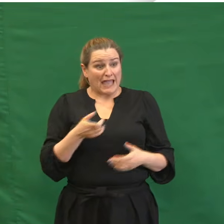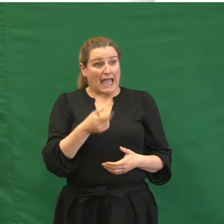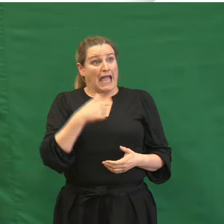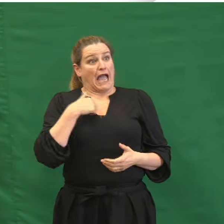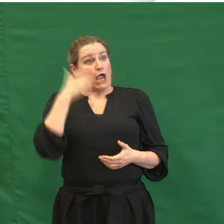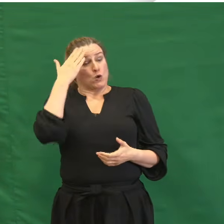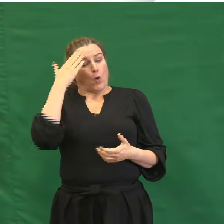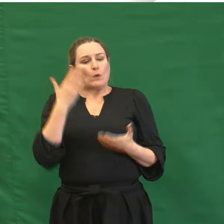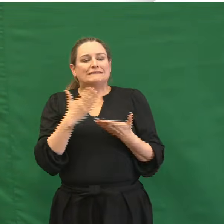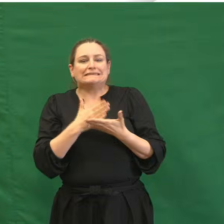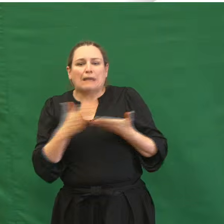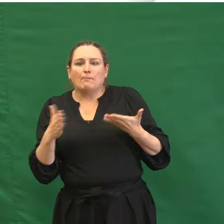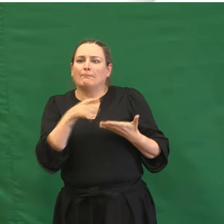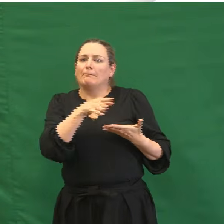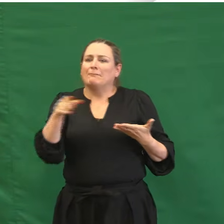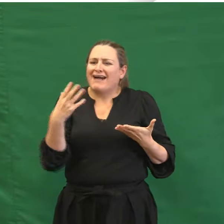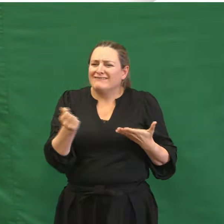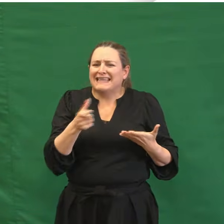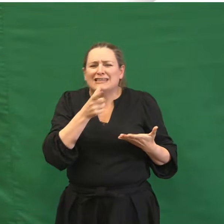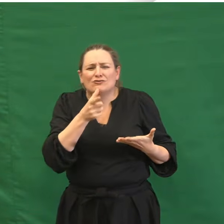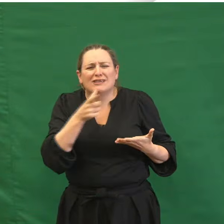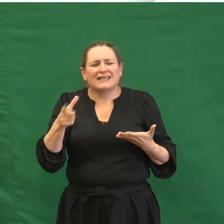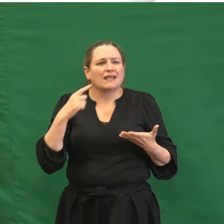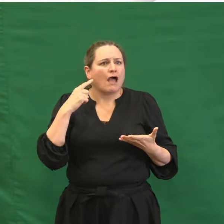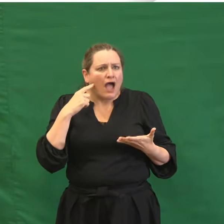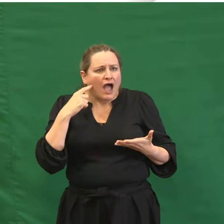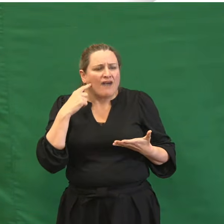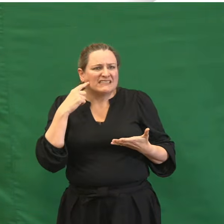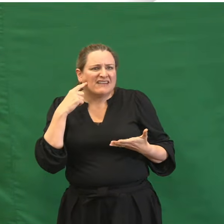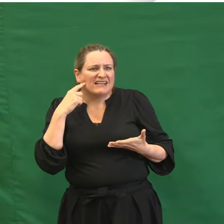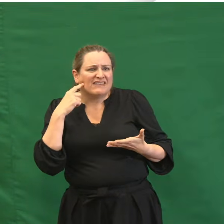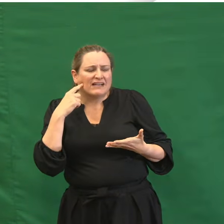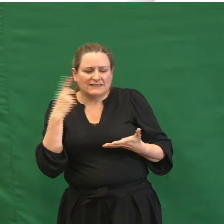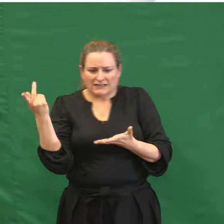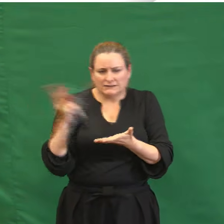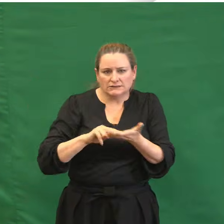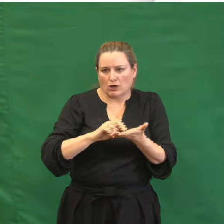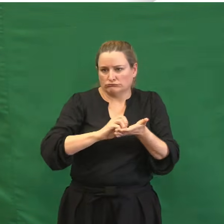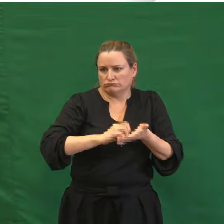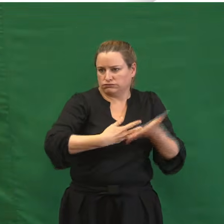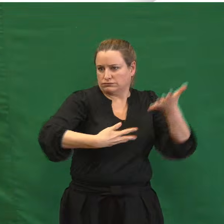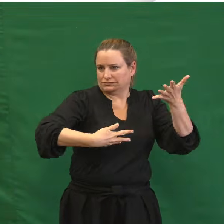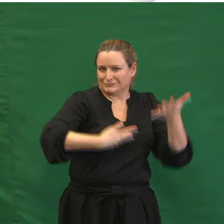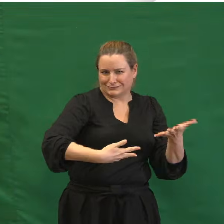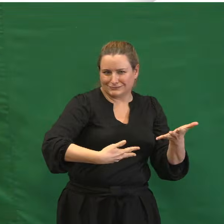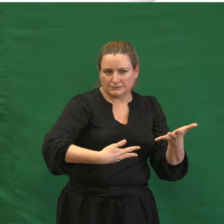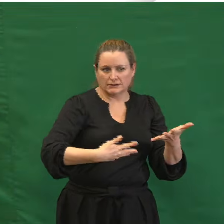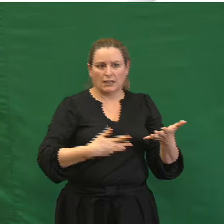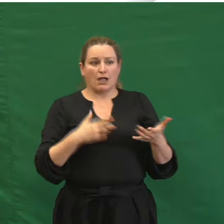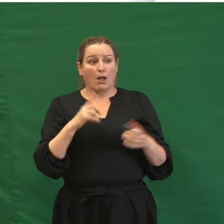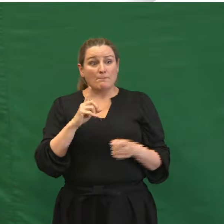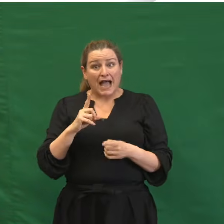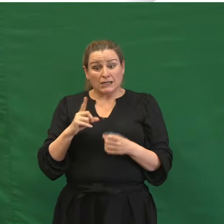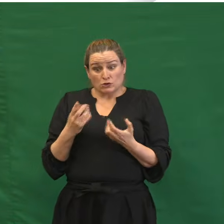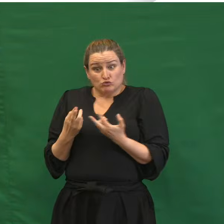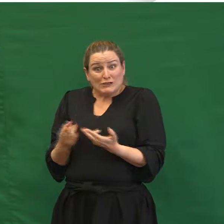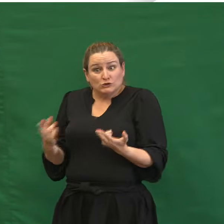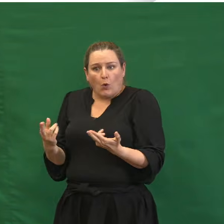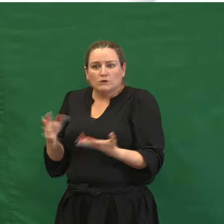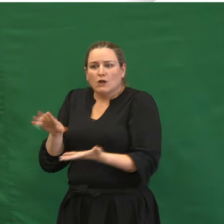speech recognition systems, or text translation systems. But for that, you need different types of